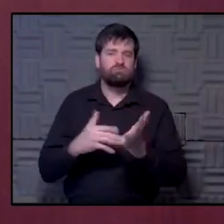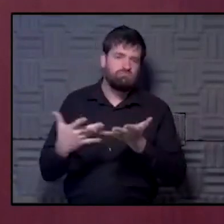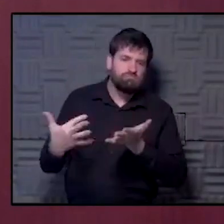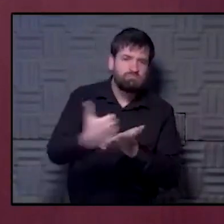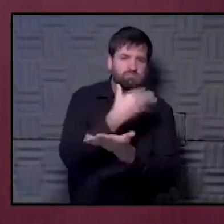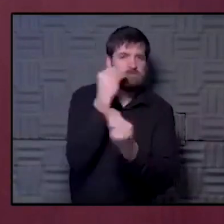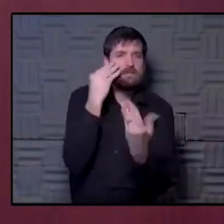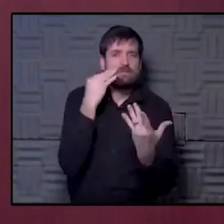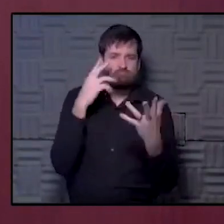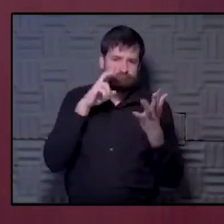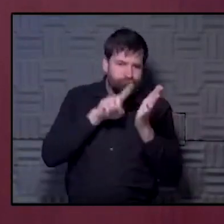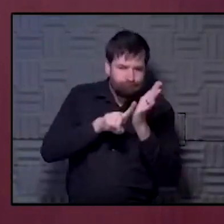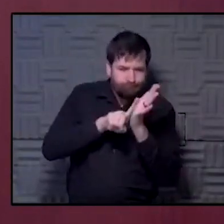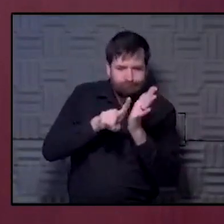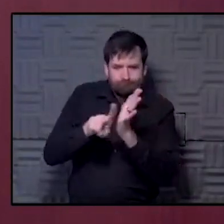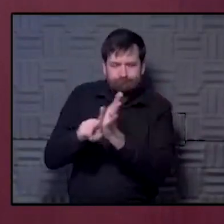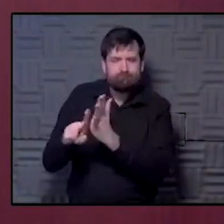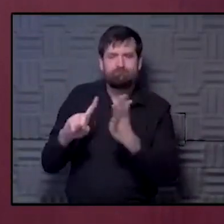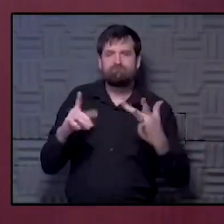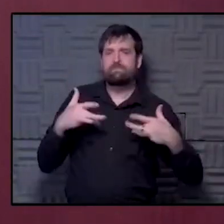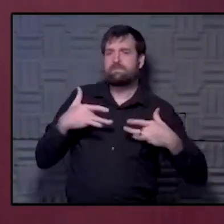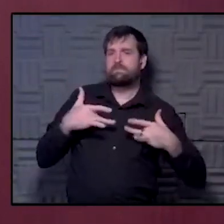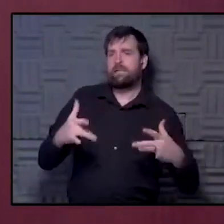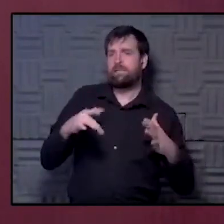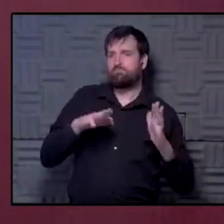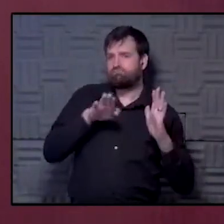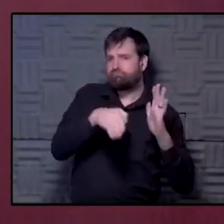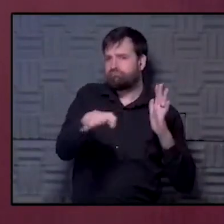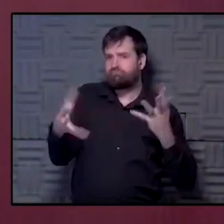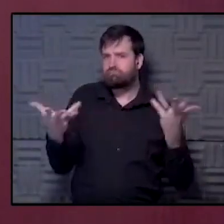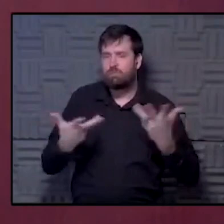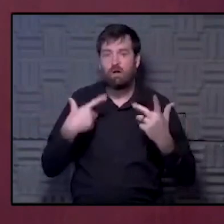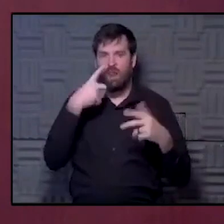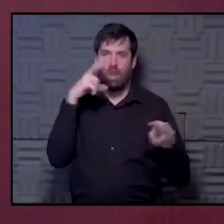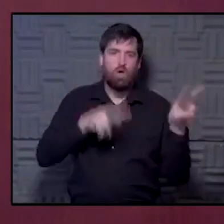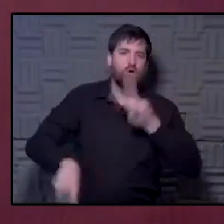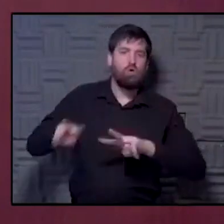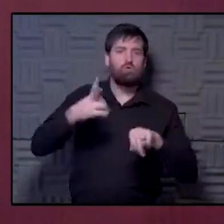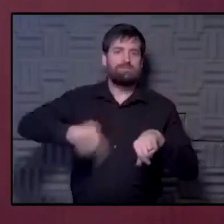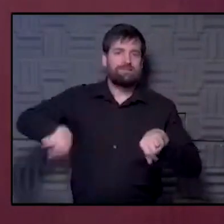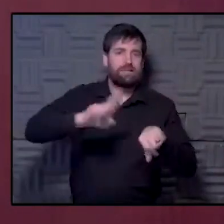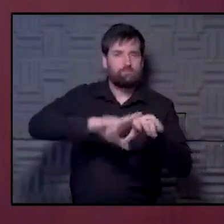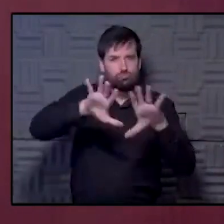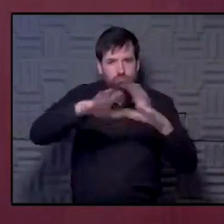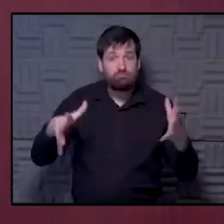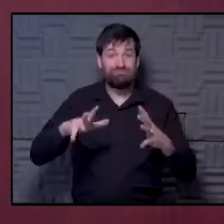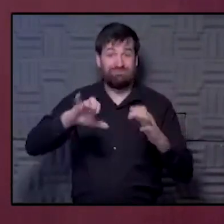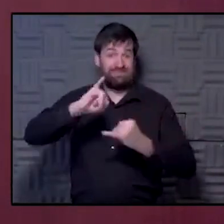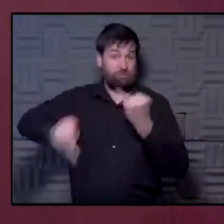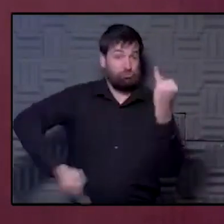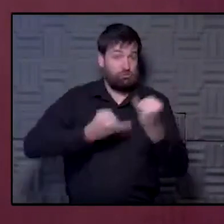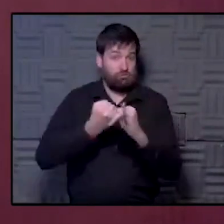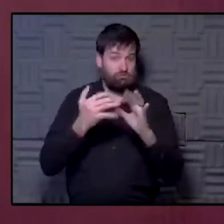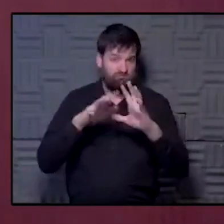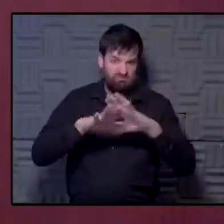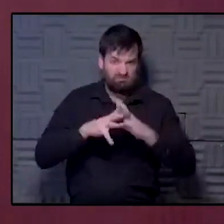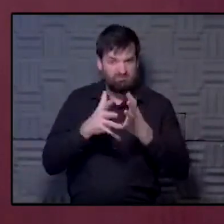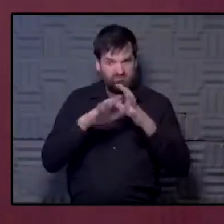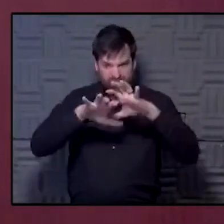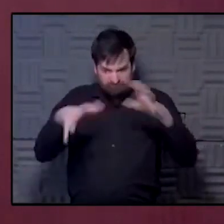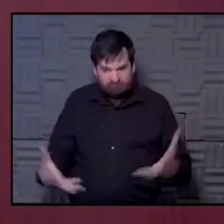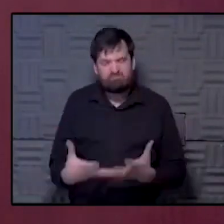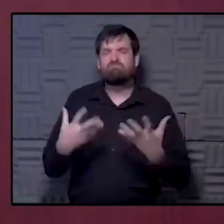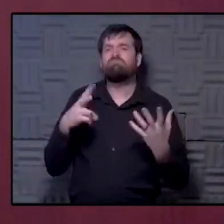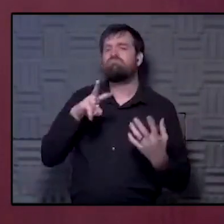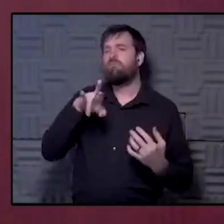to examine the data, to show us what the trends are. And we were looking locally, nationally, internationally to see what the